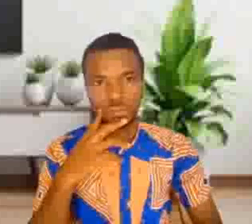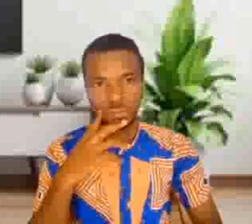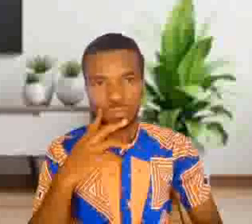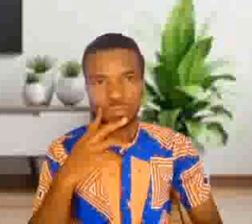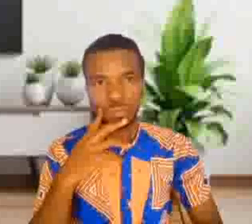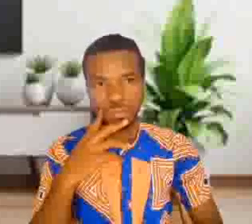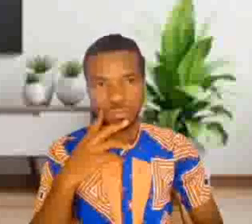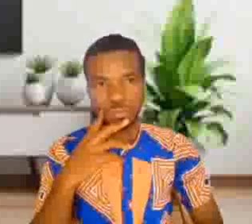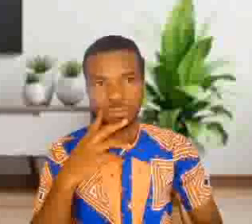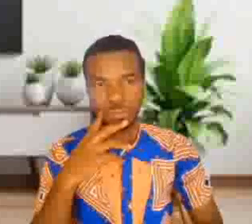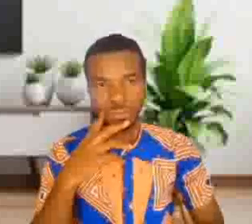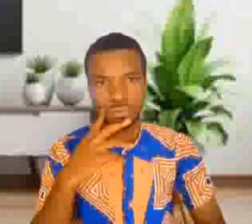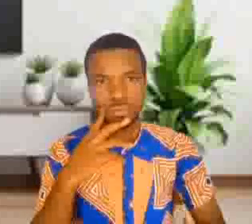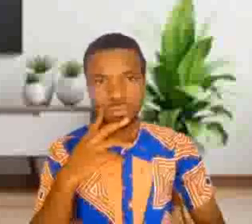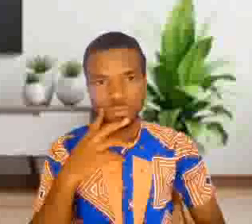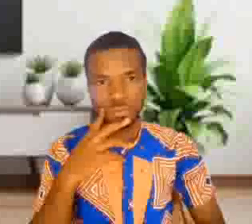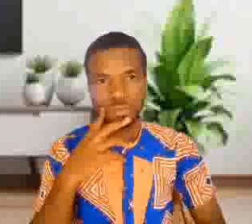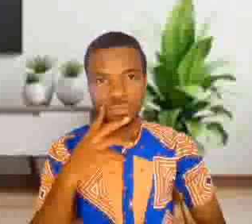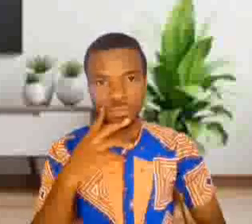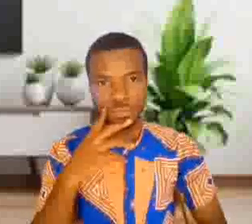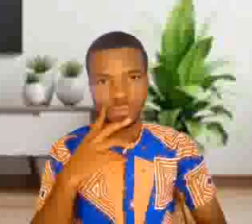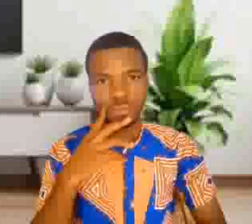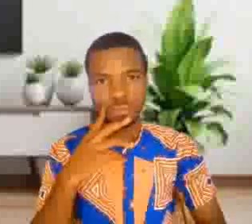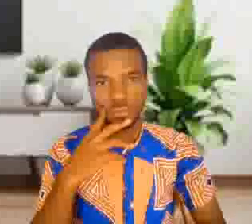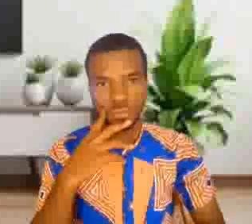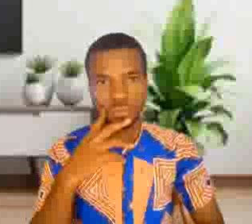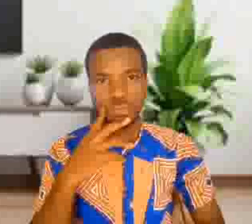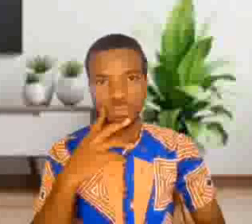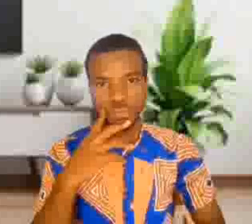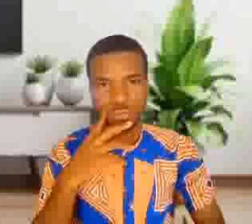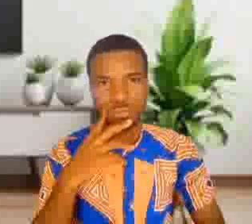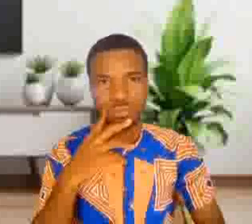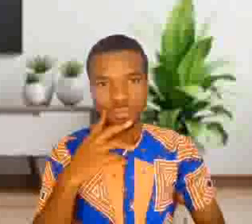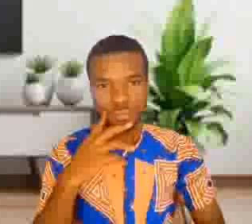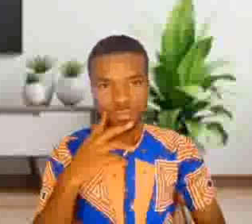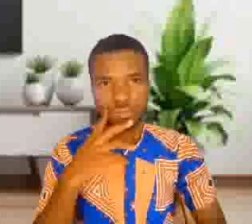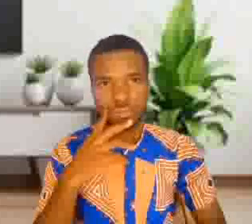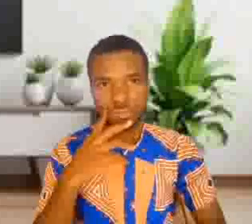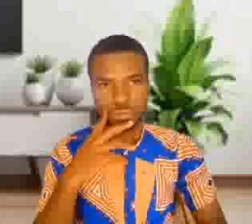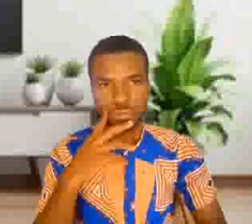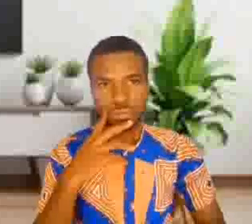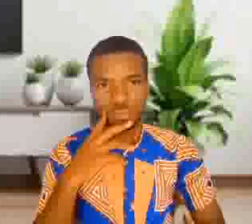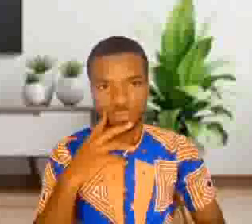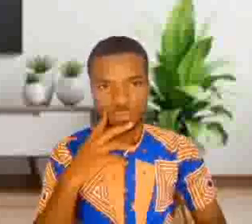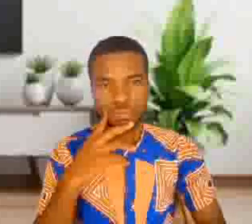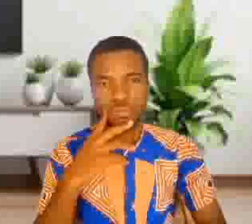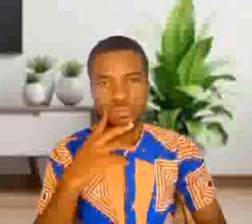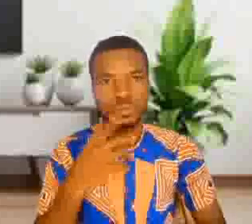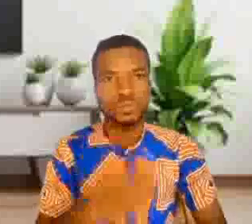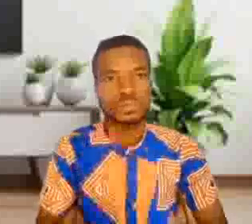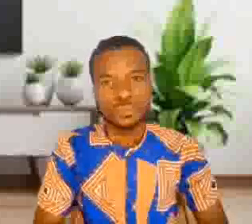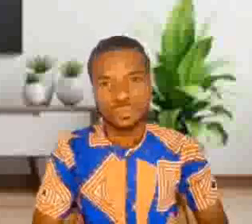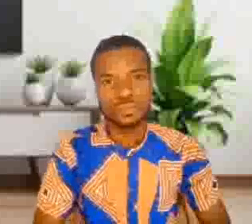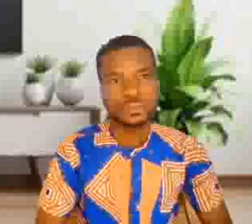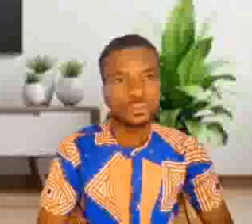and educate, but empower for dominion indeed. Thank you, Holy Spirit. Thank